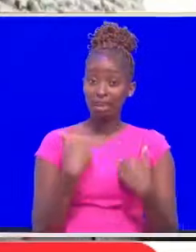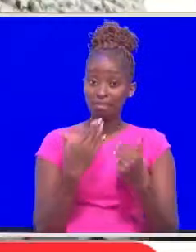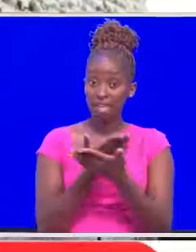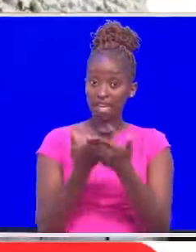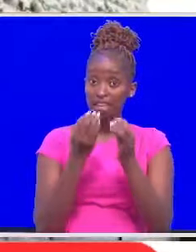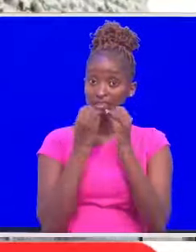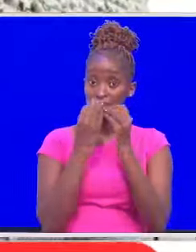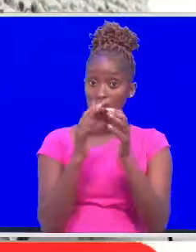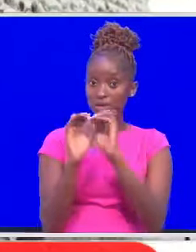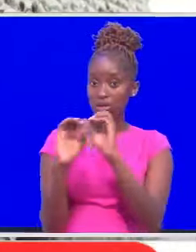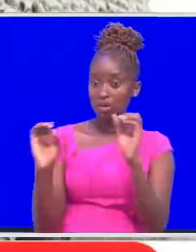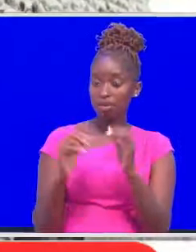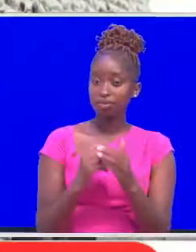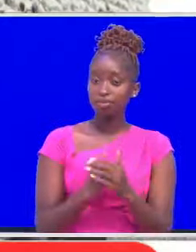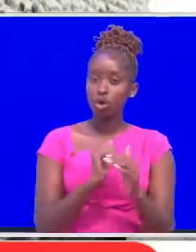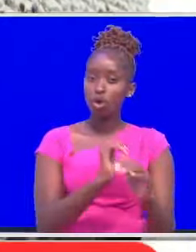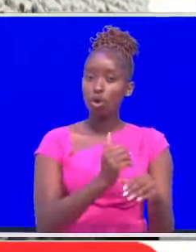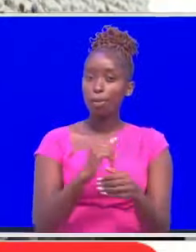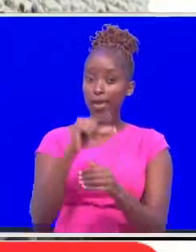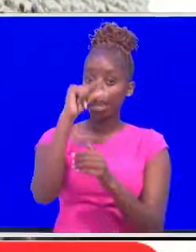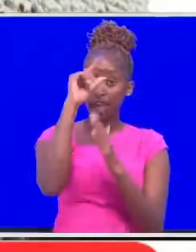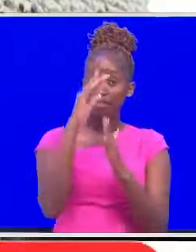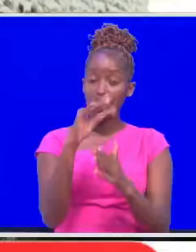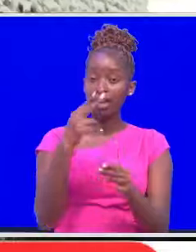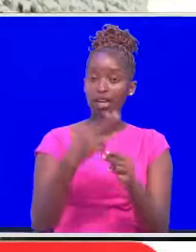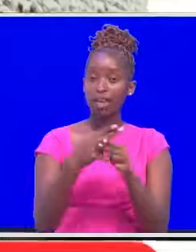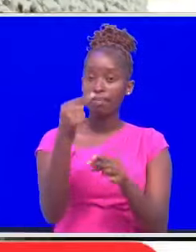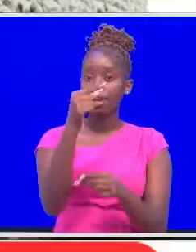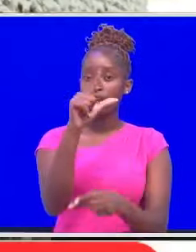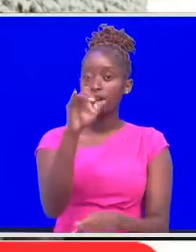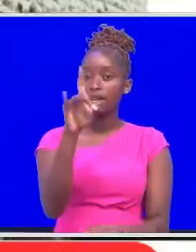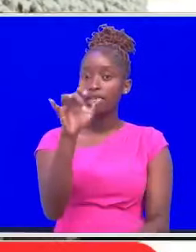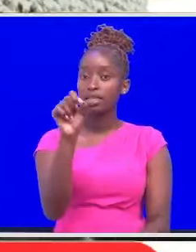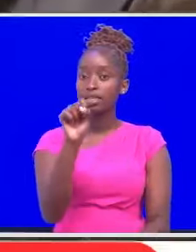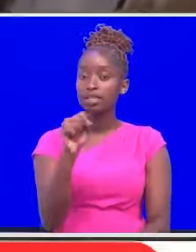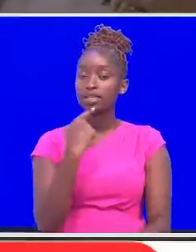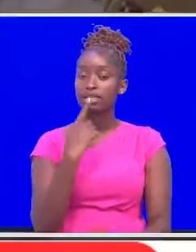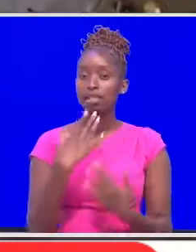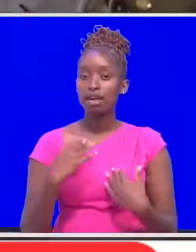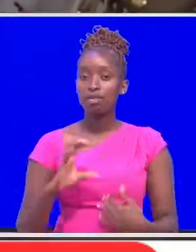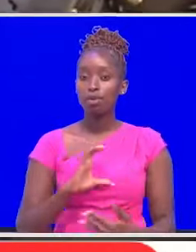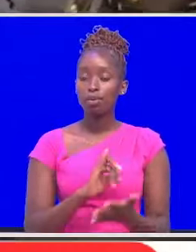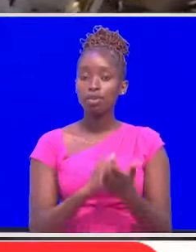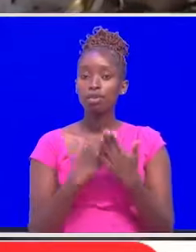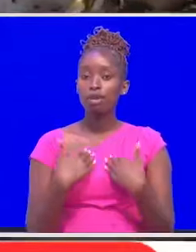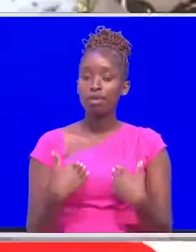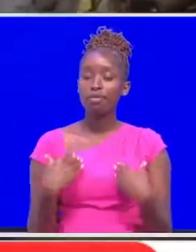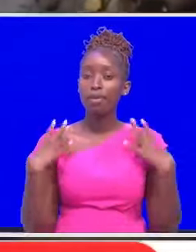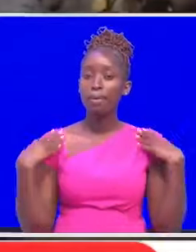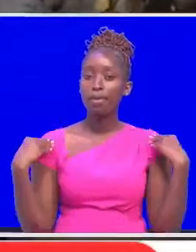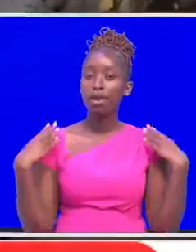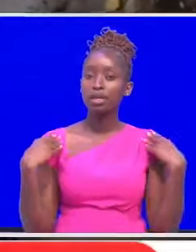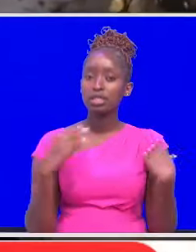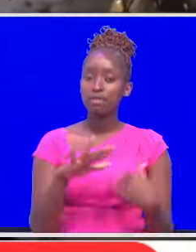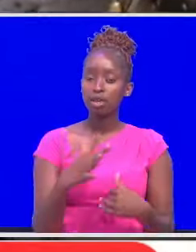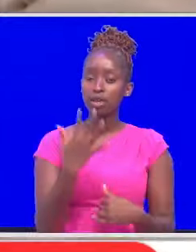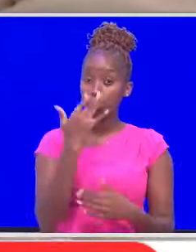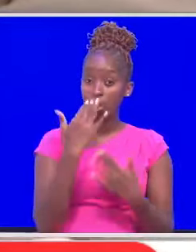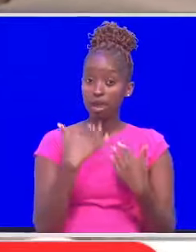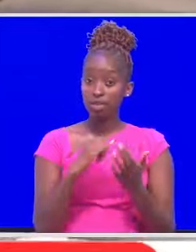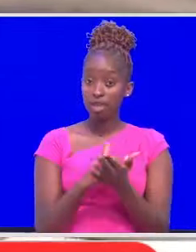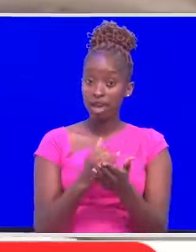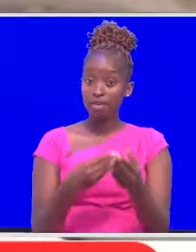information. However, Homabay Governor Gladys Wanga appealed to the committee to practice fairness and equity, since the fertilizer which